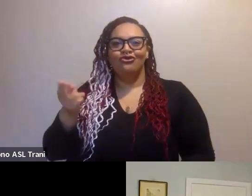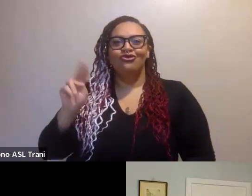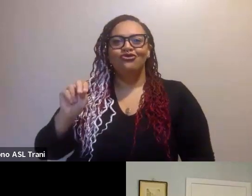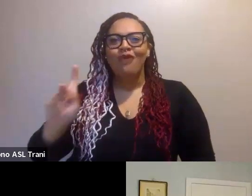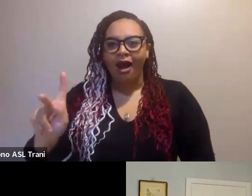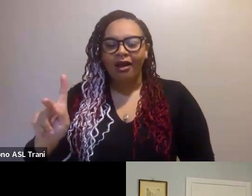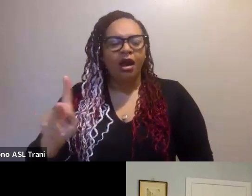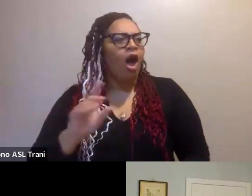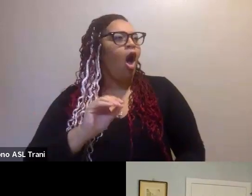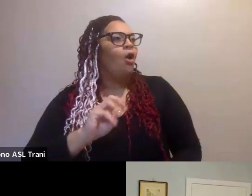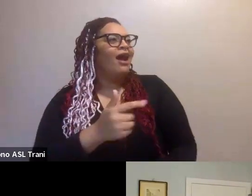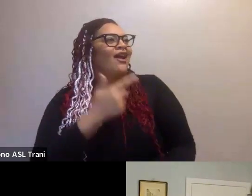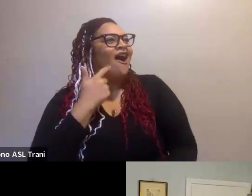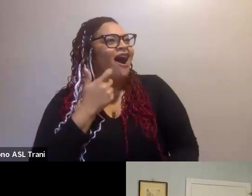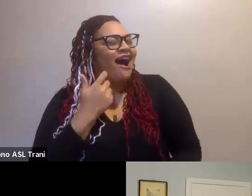gosh.